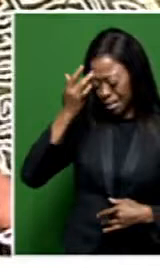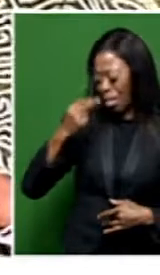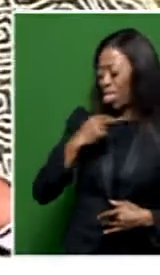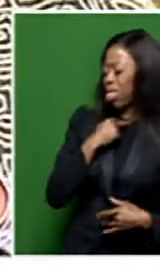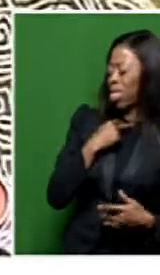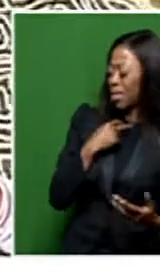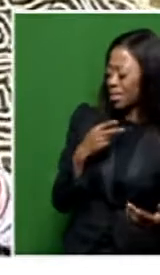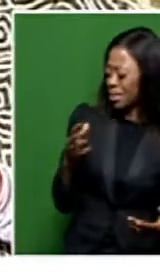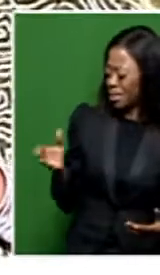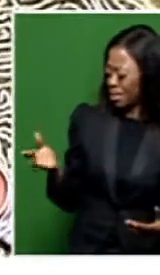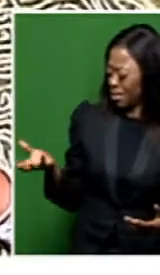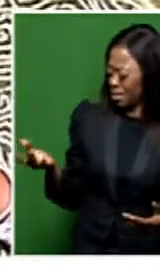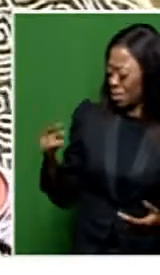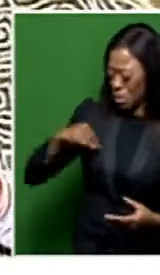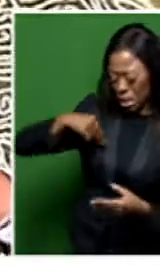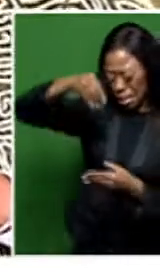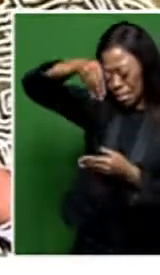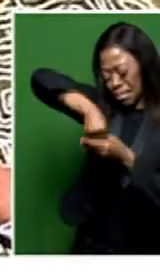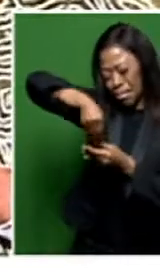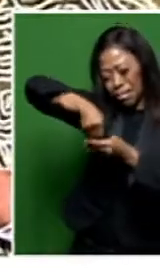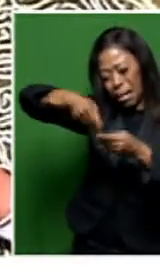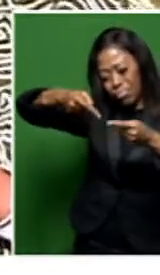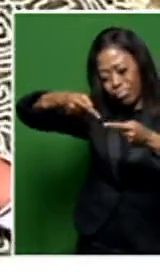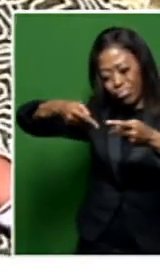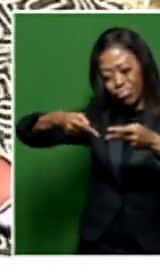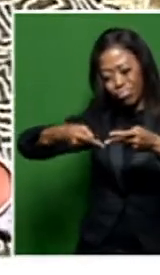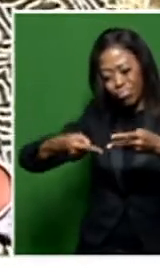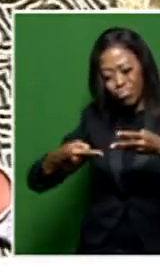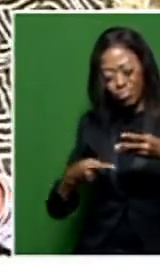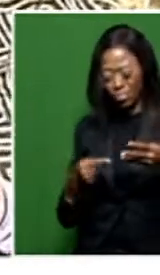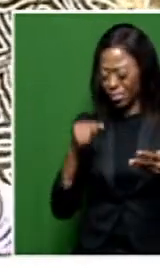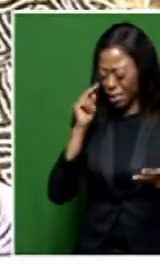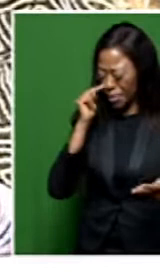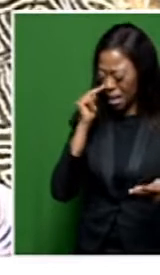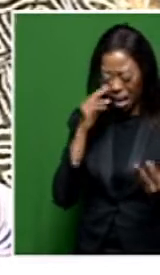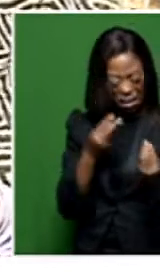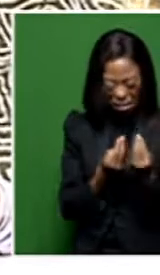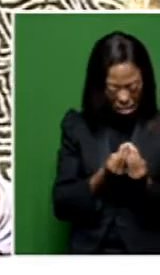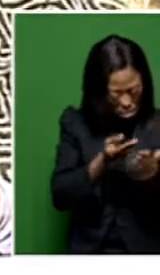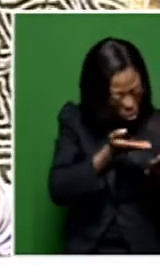eat because they had all these, it's laced with mang, all those funny names on